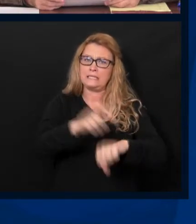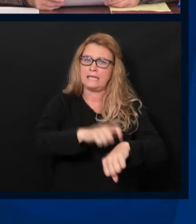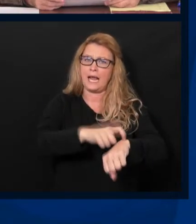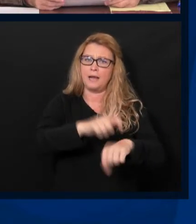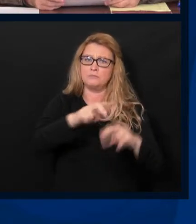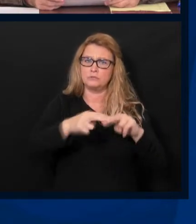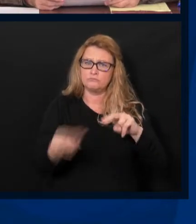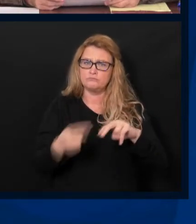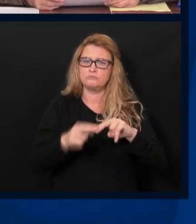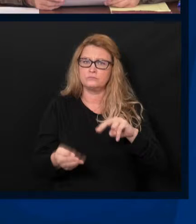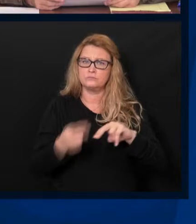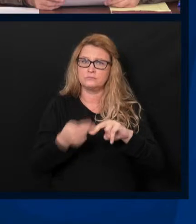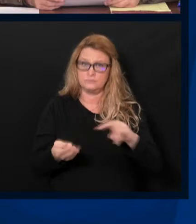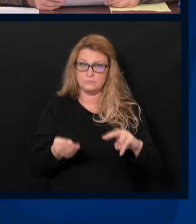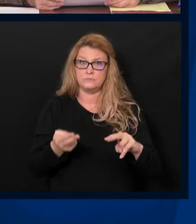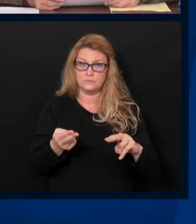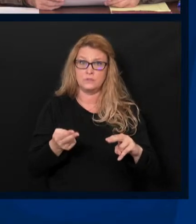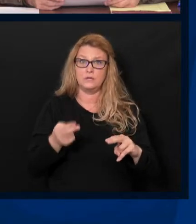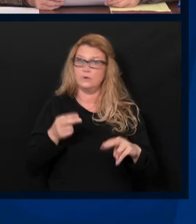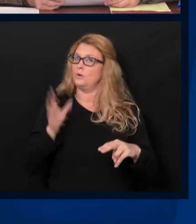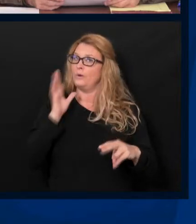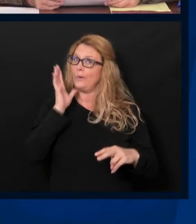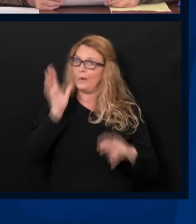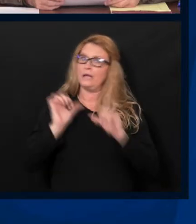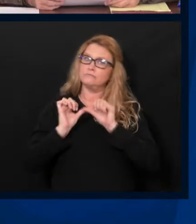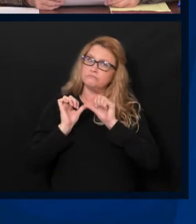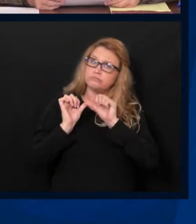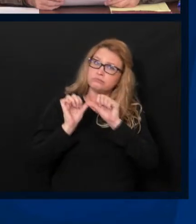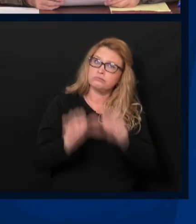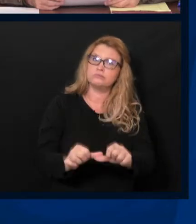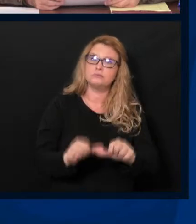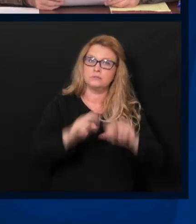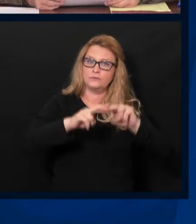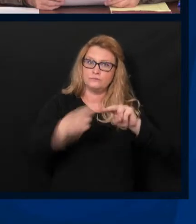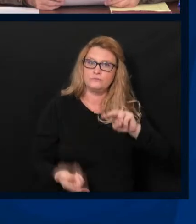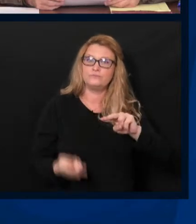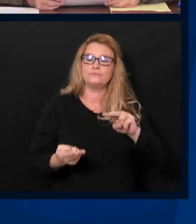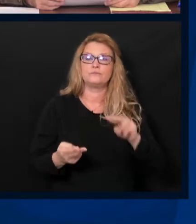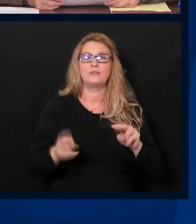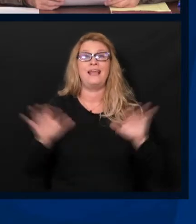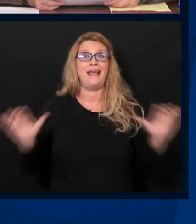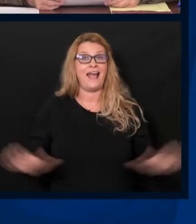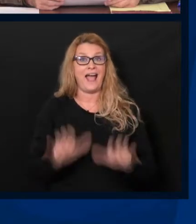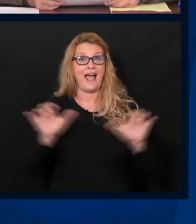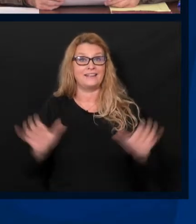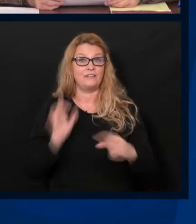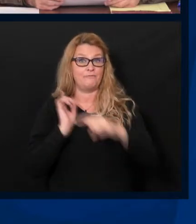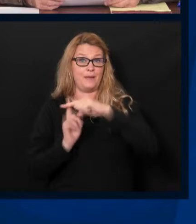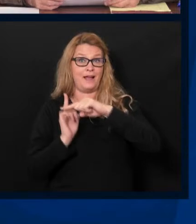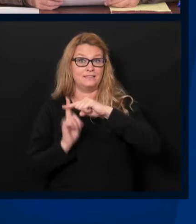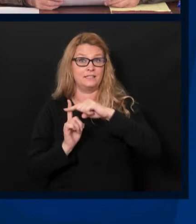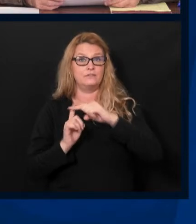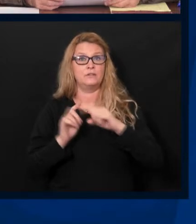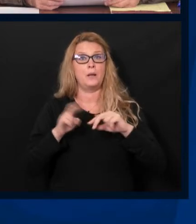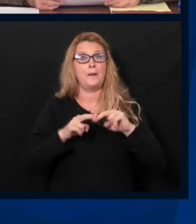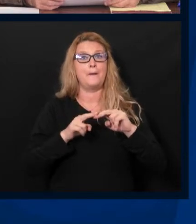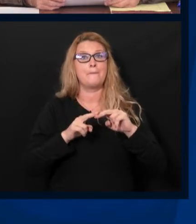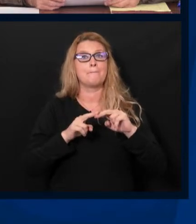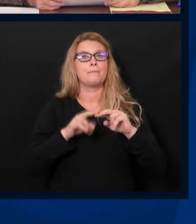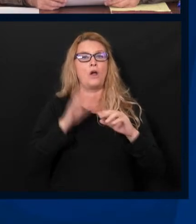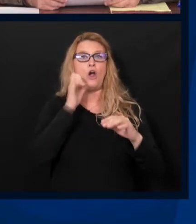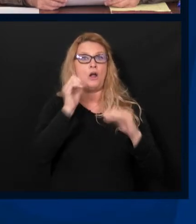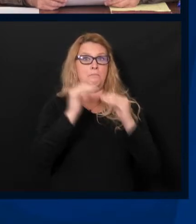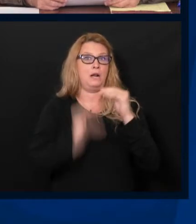keep at it, we're just going to whack at it until we get it on down. Our active cases in West Virginia are below